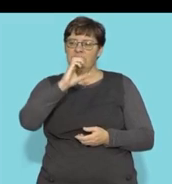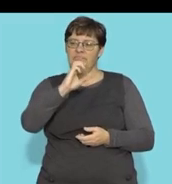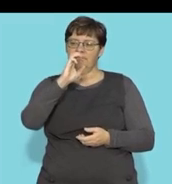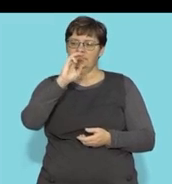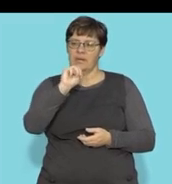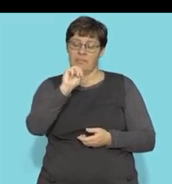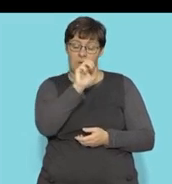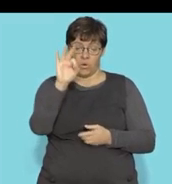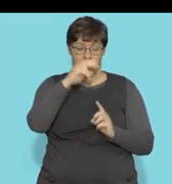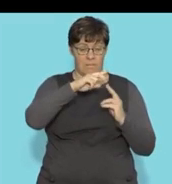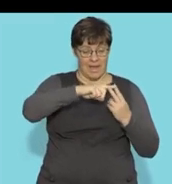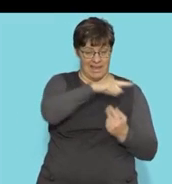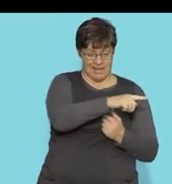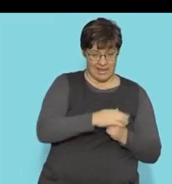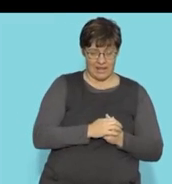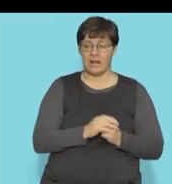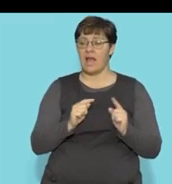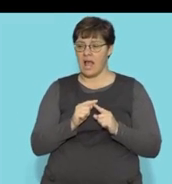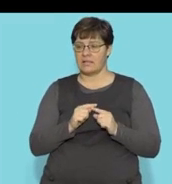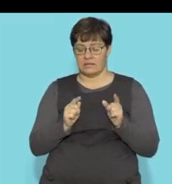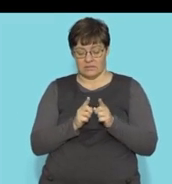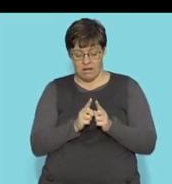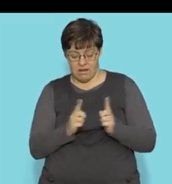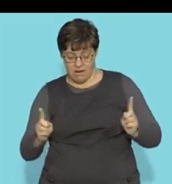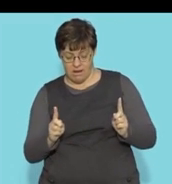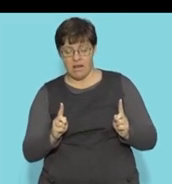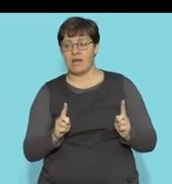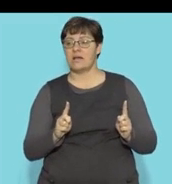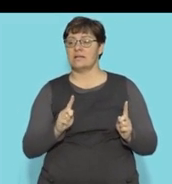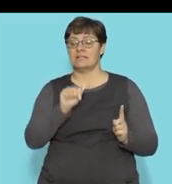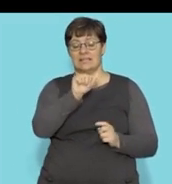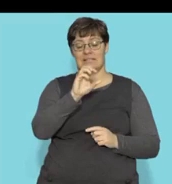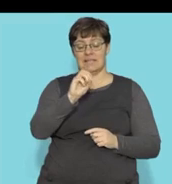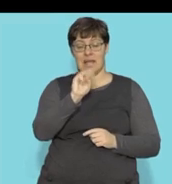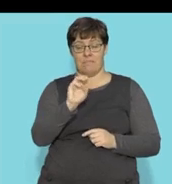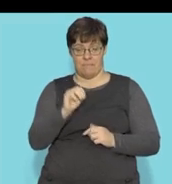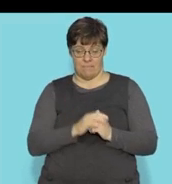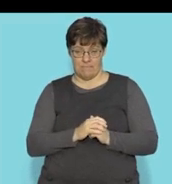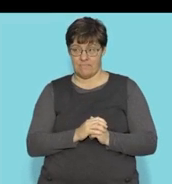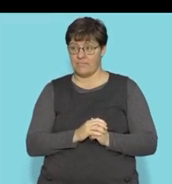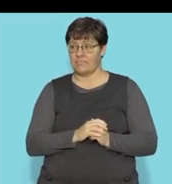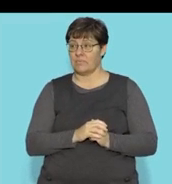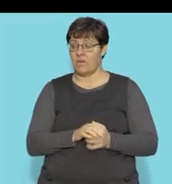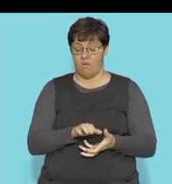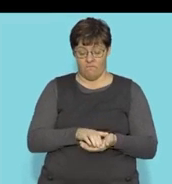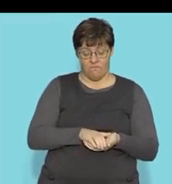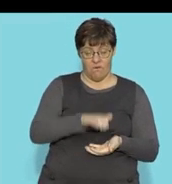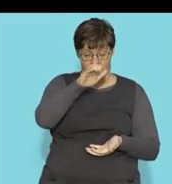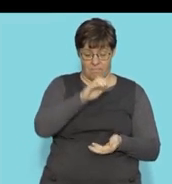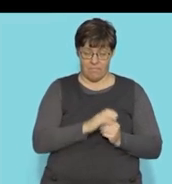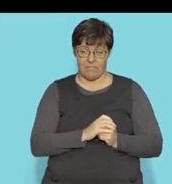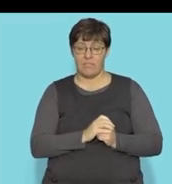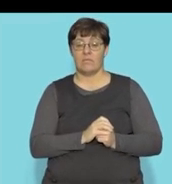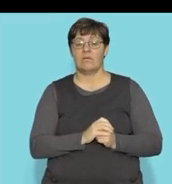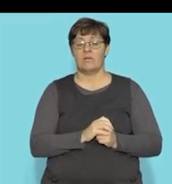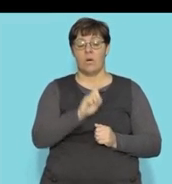cubed and an inner diameter of 60 millimeters. So we know that the volume of this glass